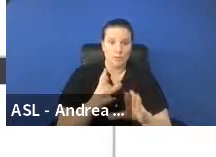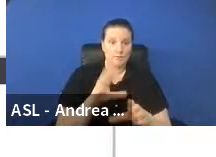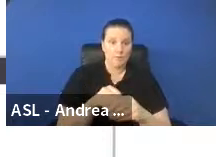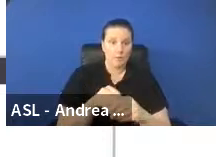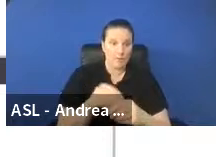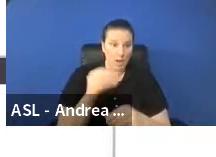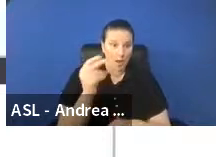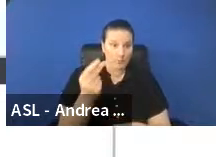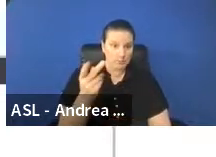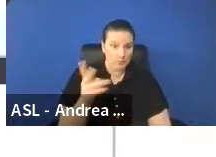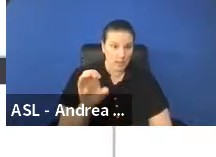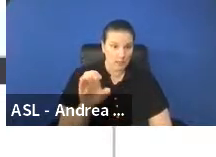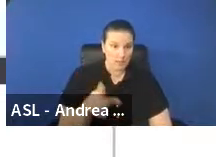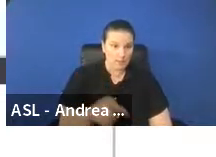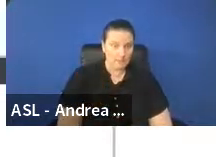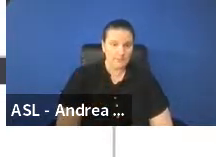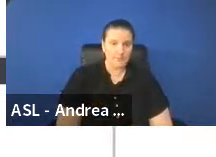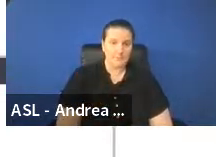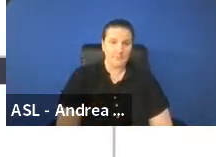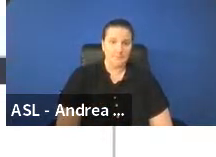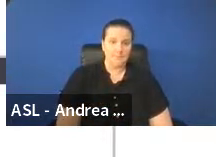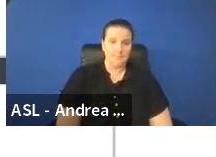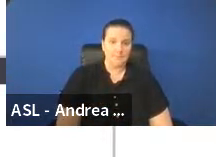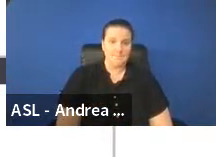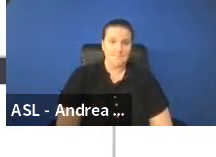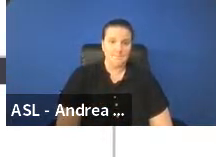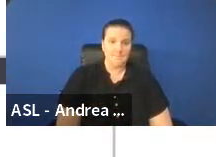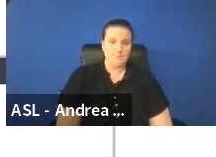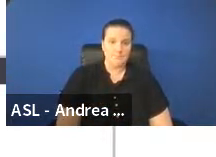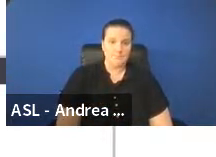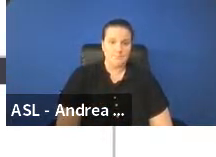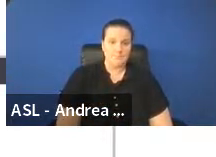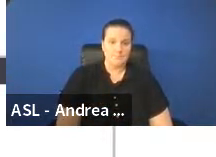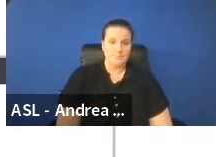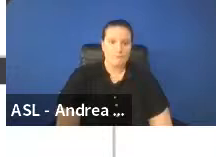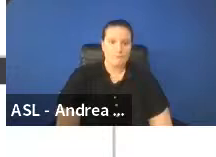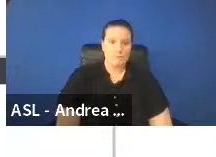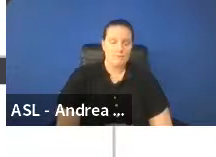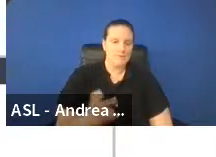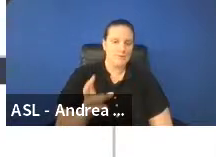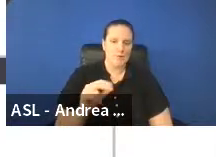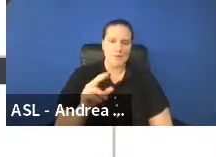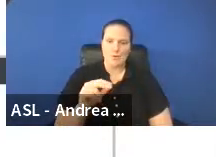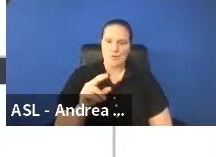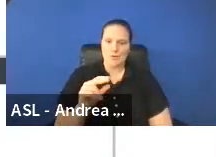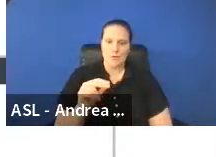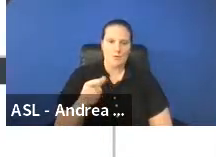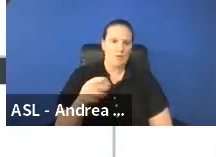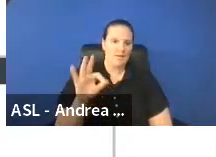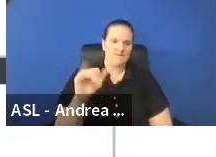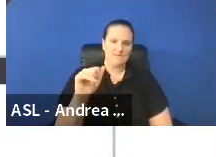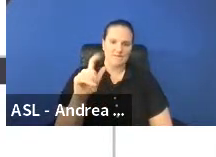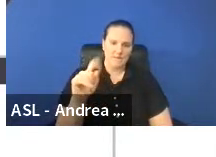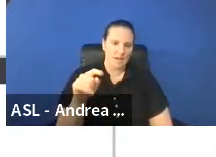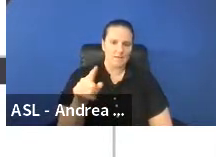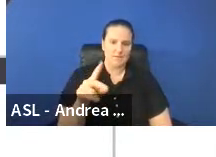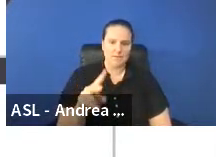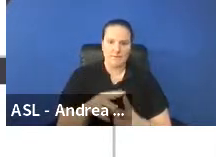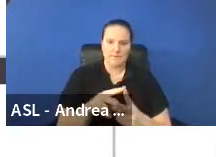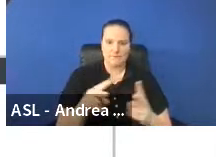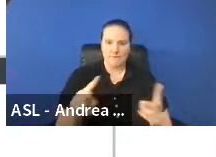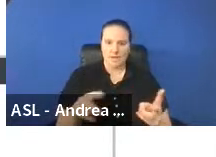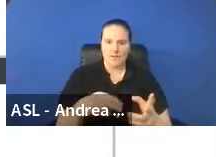update? No, it just the fact that this is a very